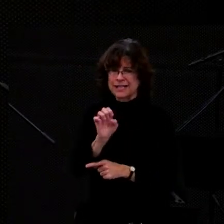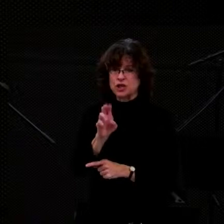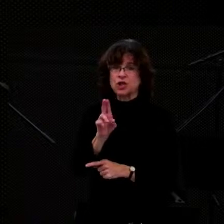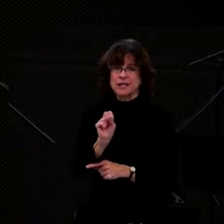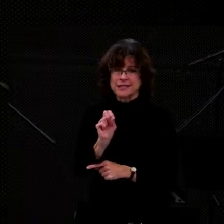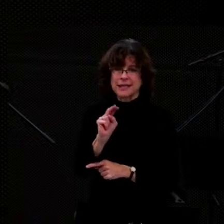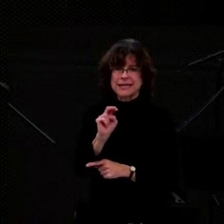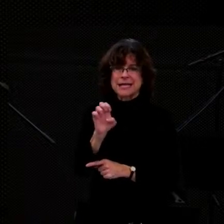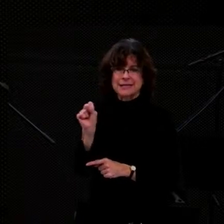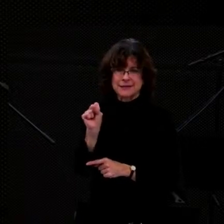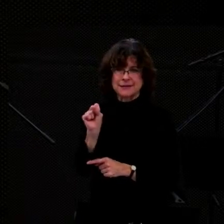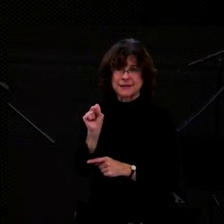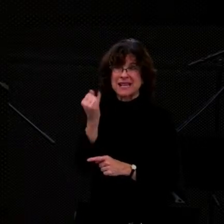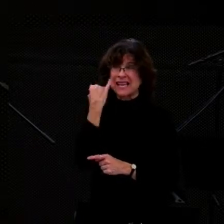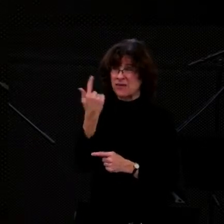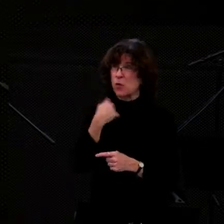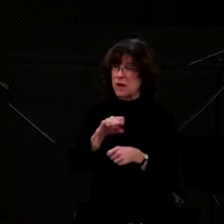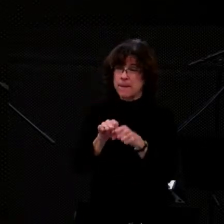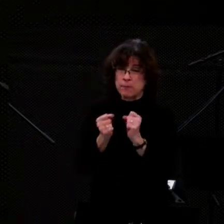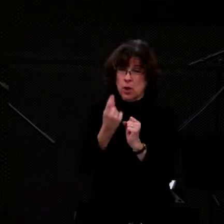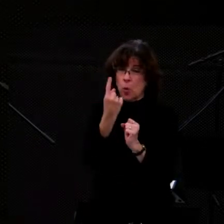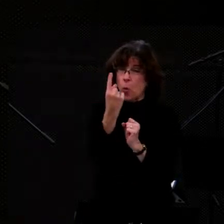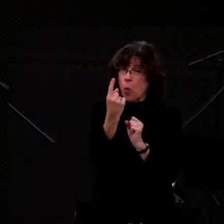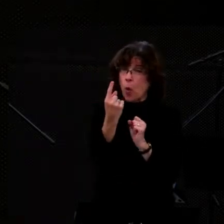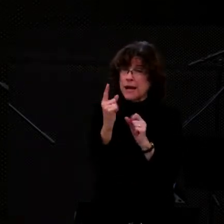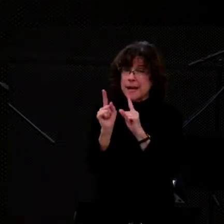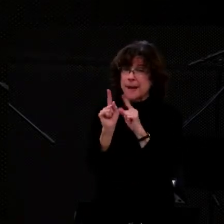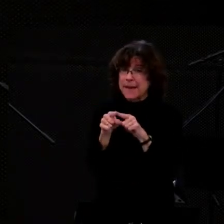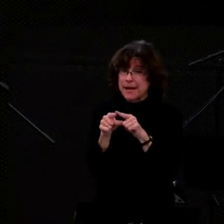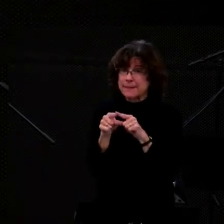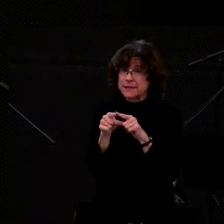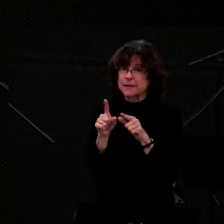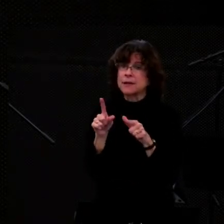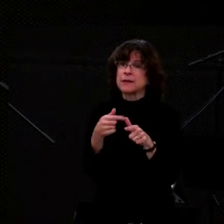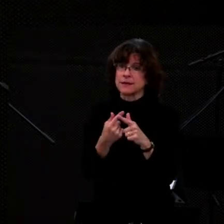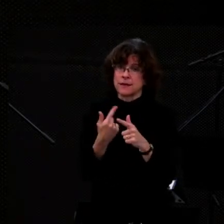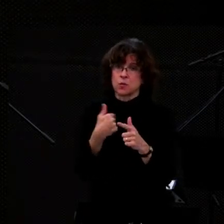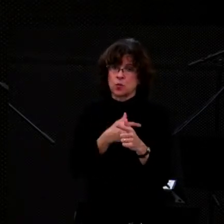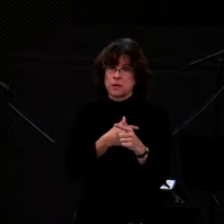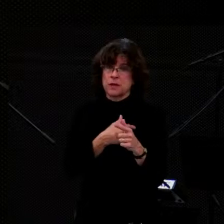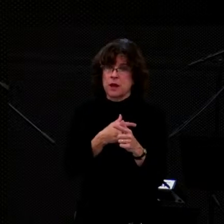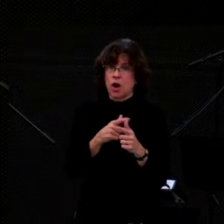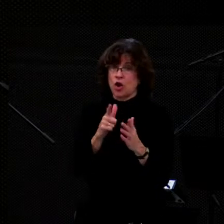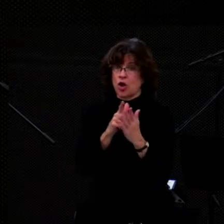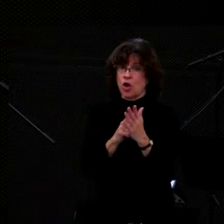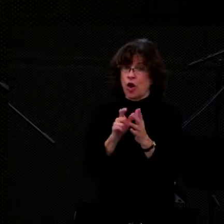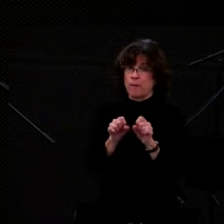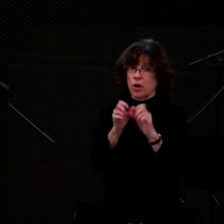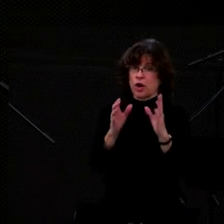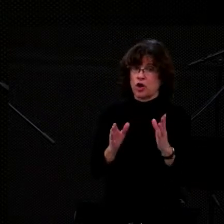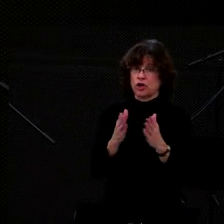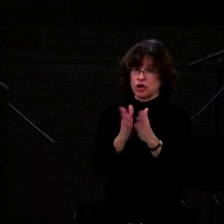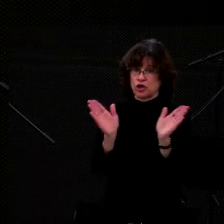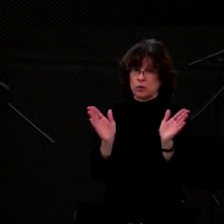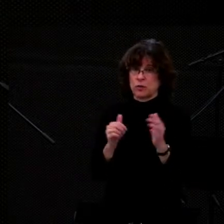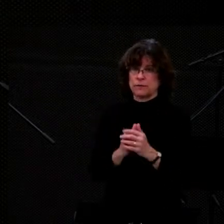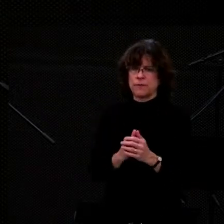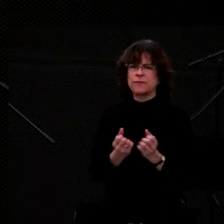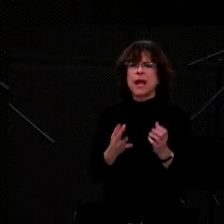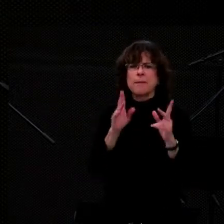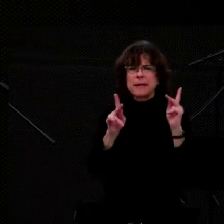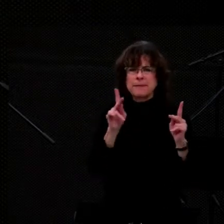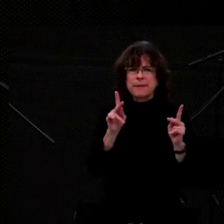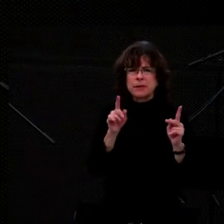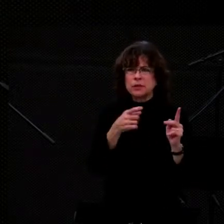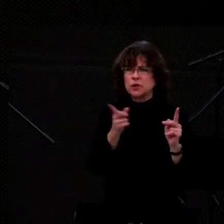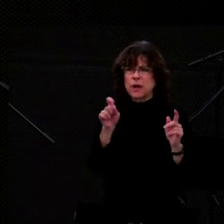commandments, we are guilty of being lawbreakers. How many people do you need to murder in order to be a murderer? This is not a trick question.